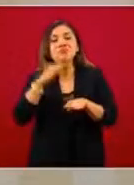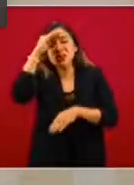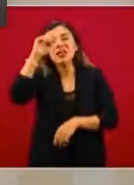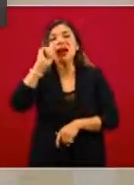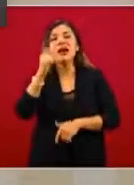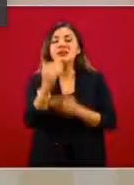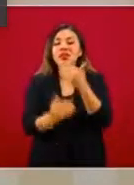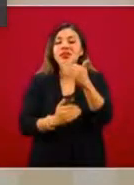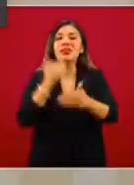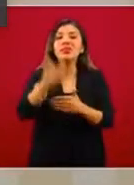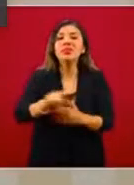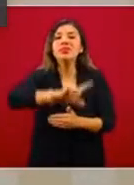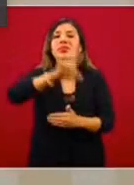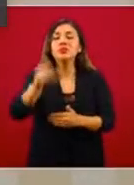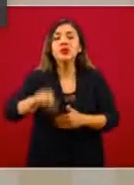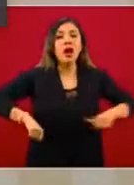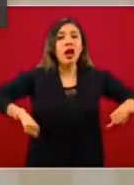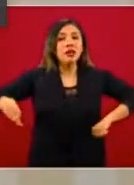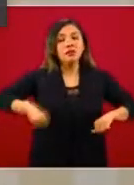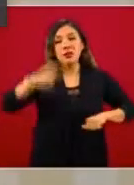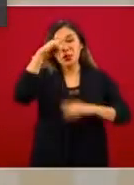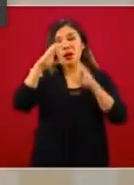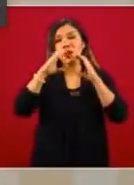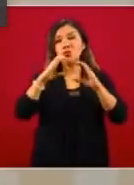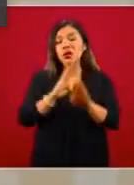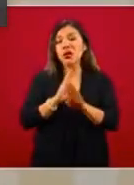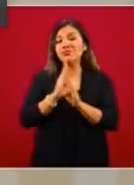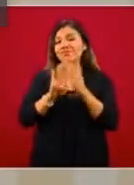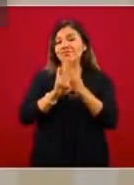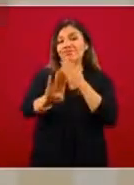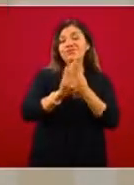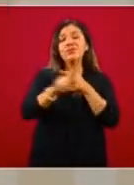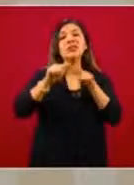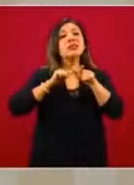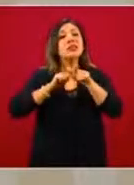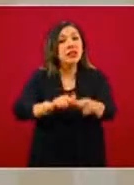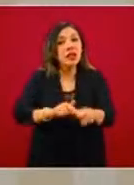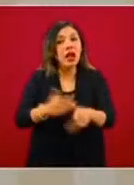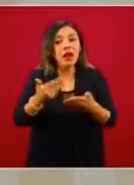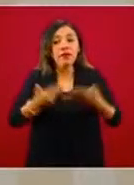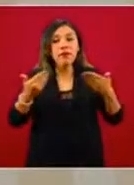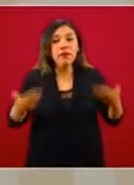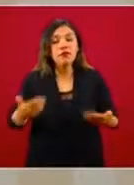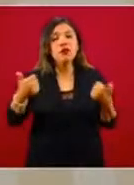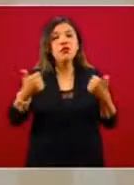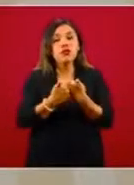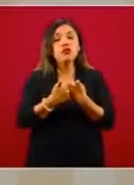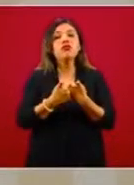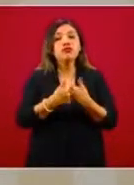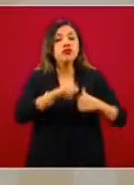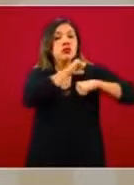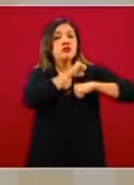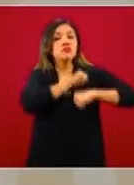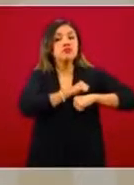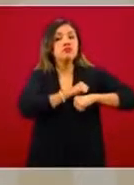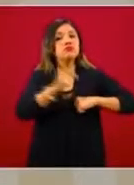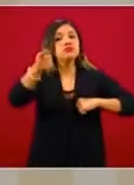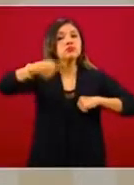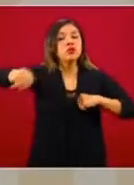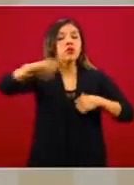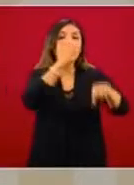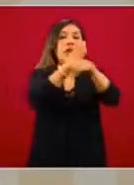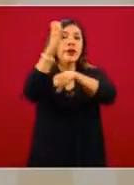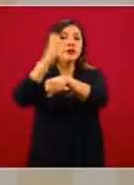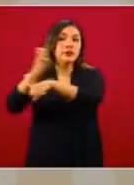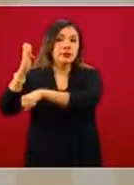to reflect on what is coming up in terms of prevention activities. Now that we are